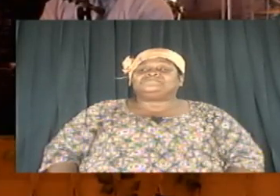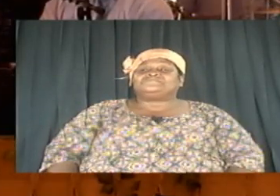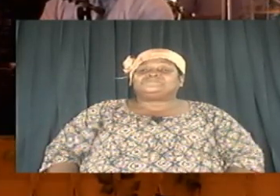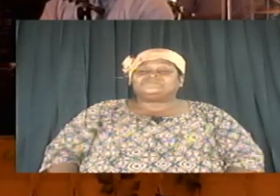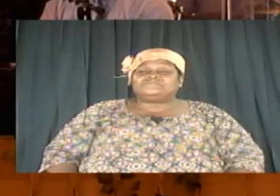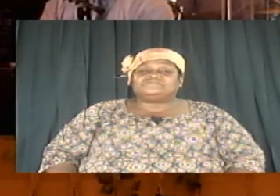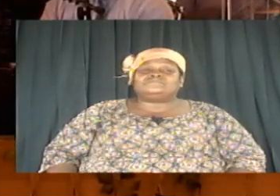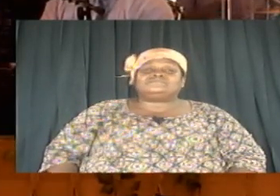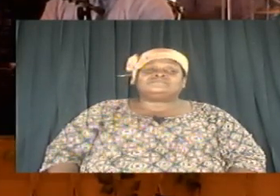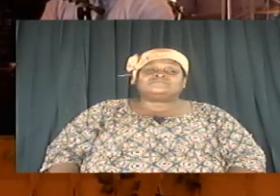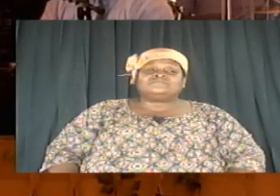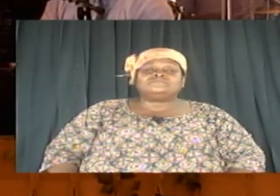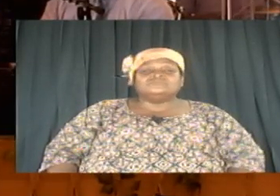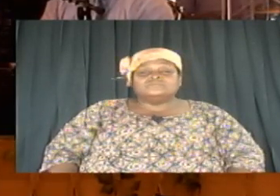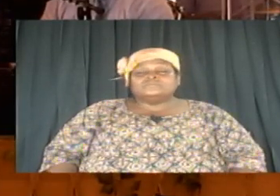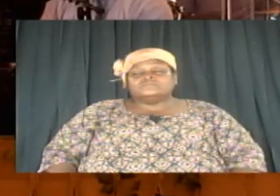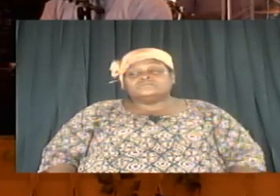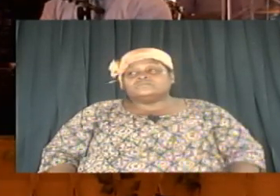cleansing stream.